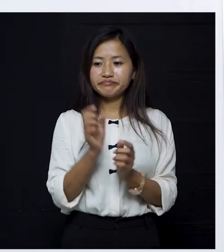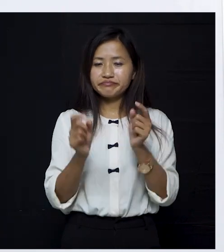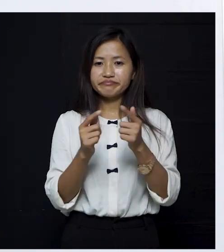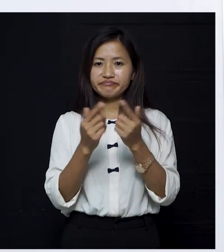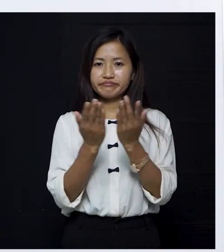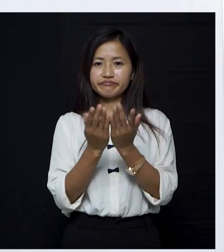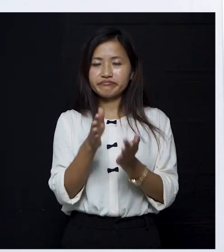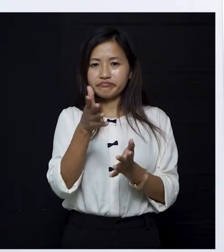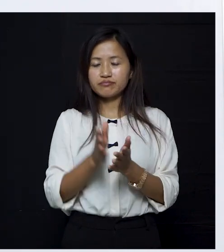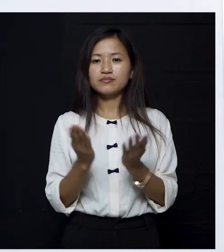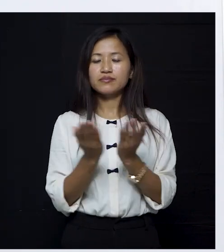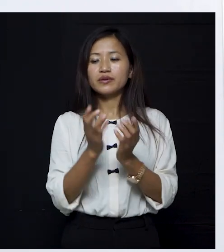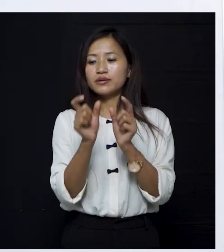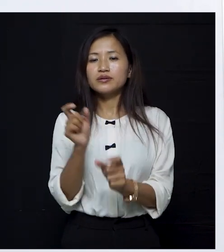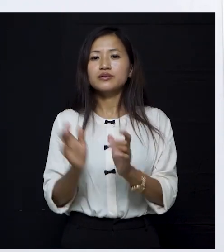Consumer Protection Act in